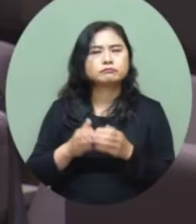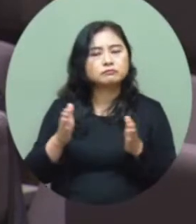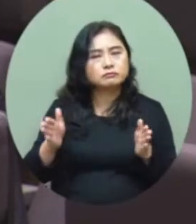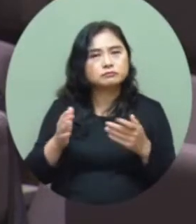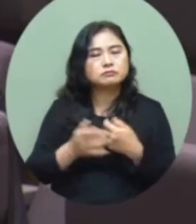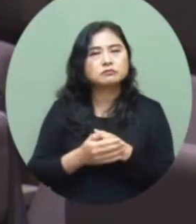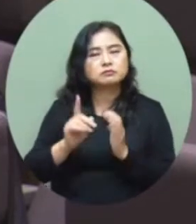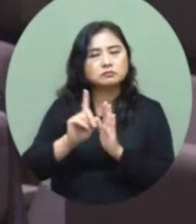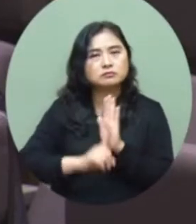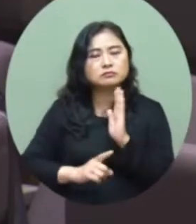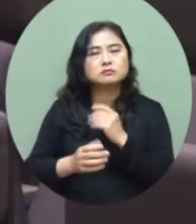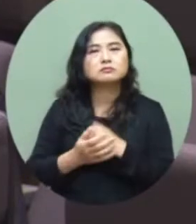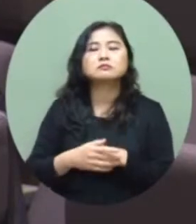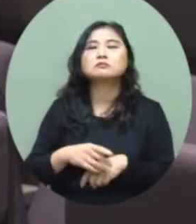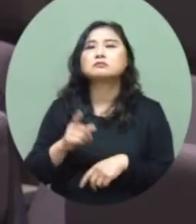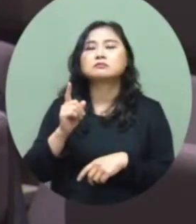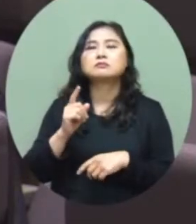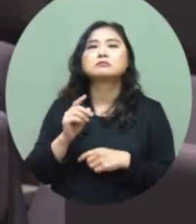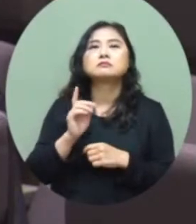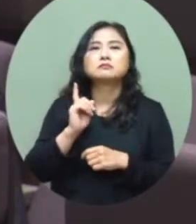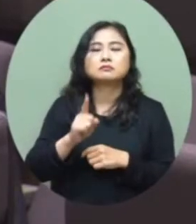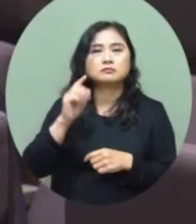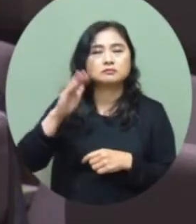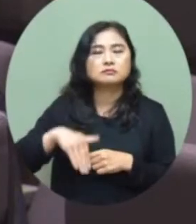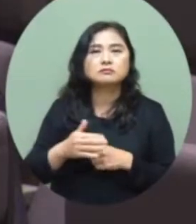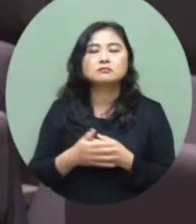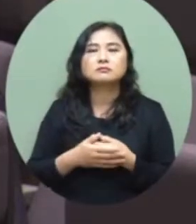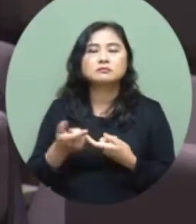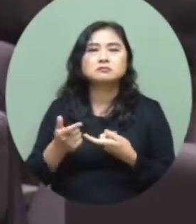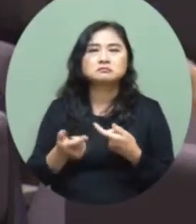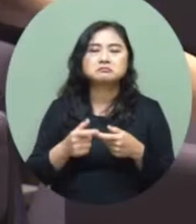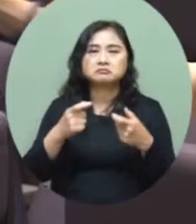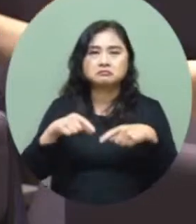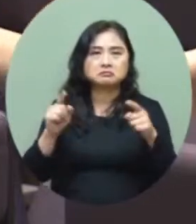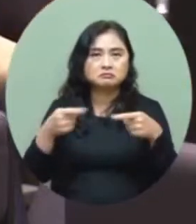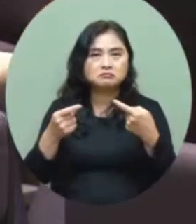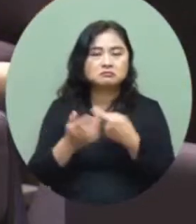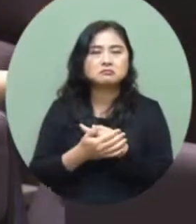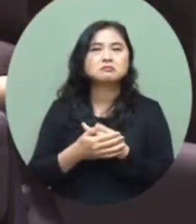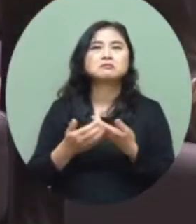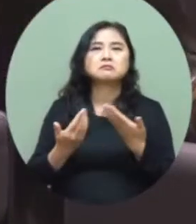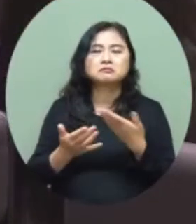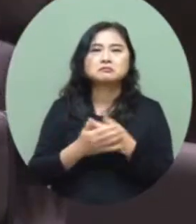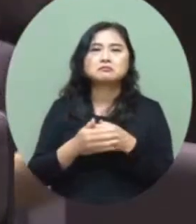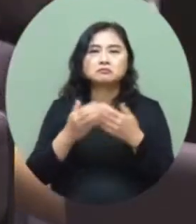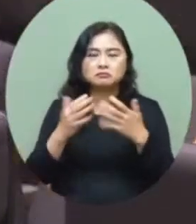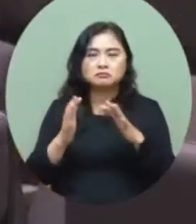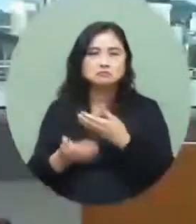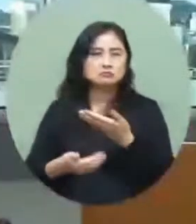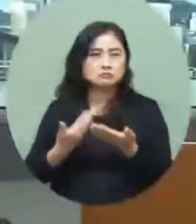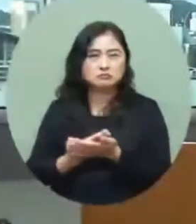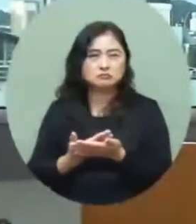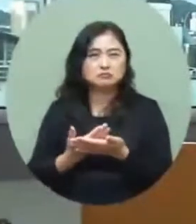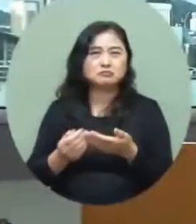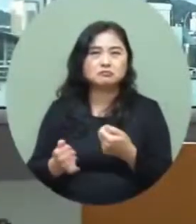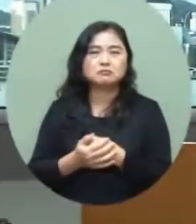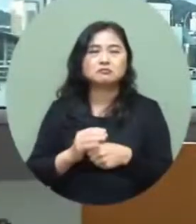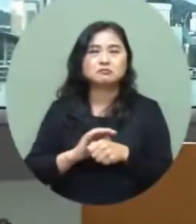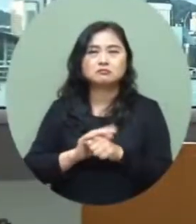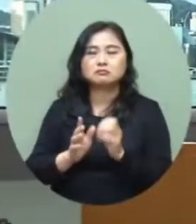the number? And also, are you concerned that after the relaxation or after the Easter holiday, there might be a rebound in the number of cases? Thank